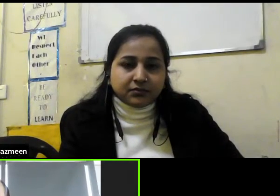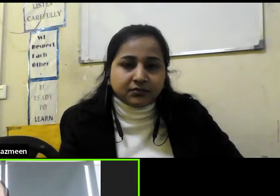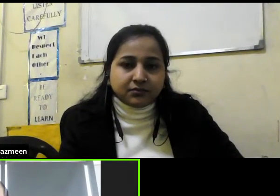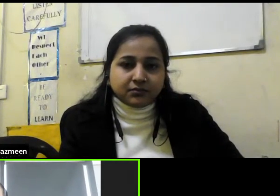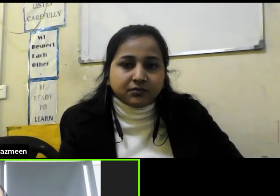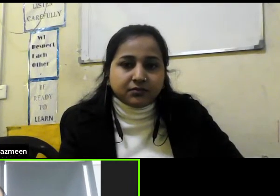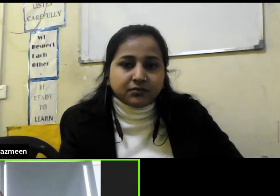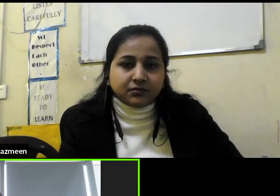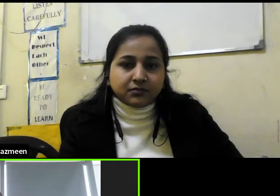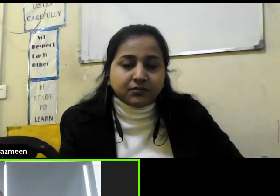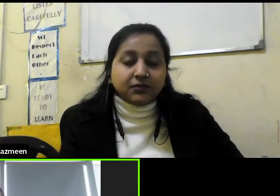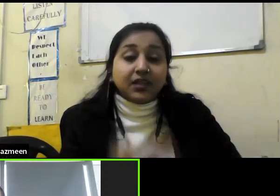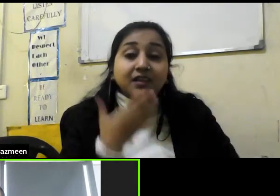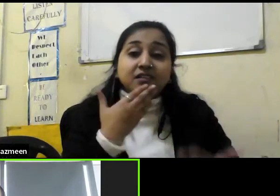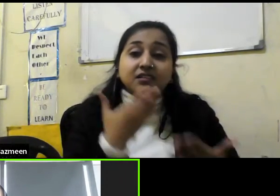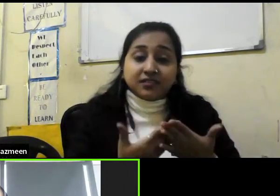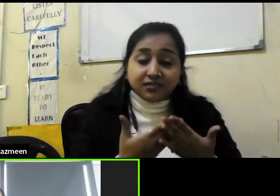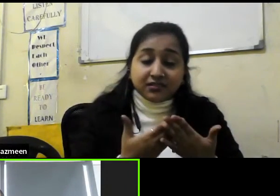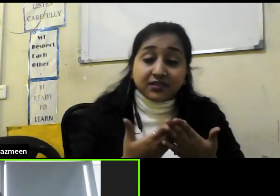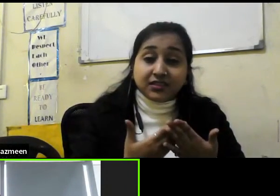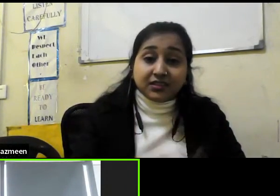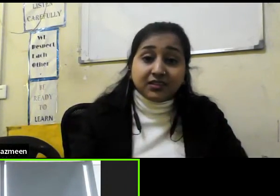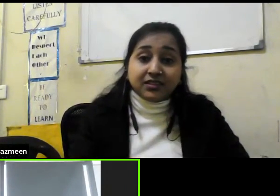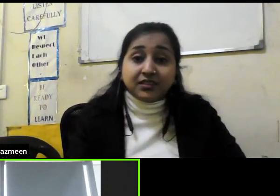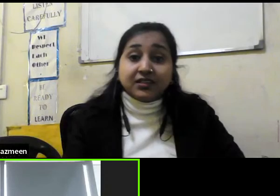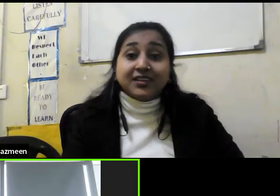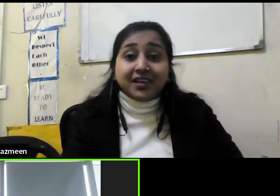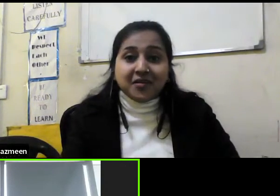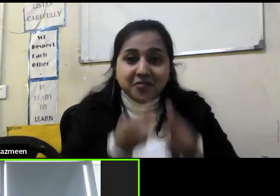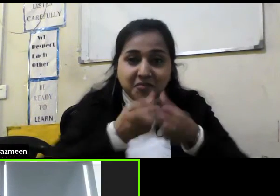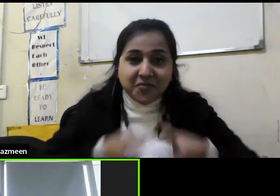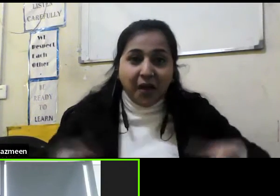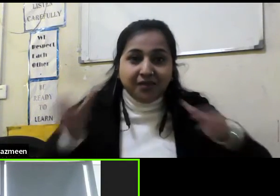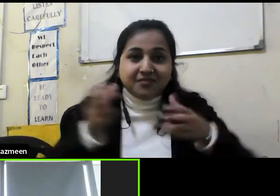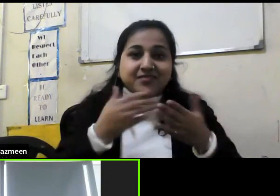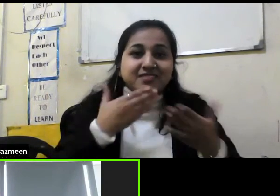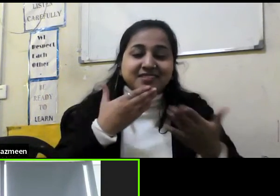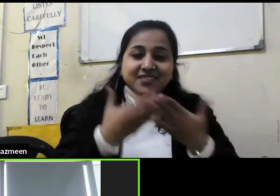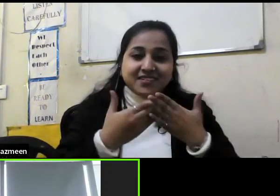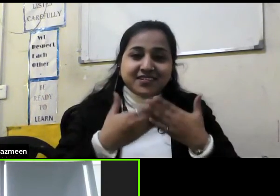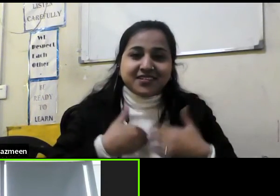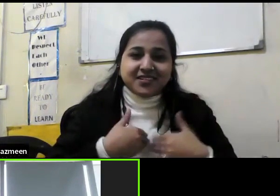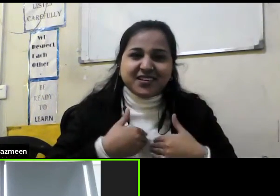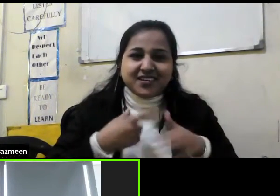much for having me as a panel, because I don't